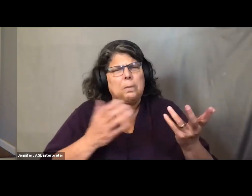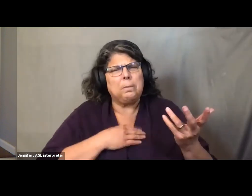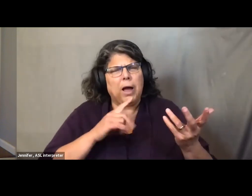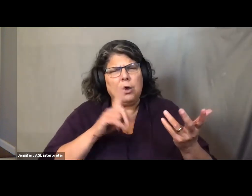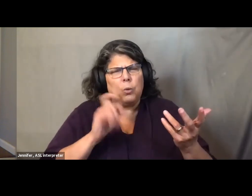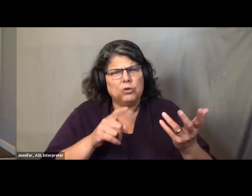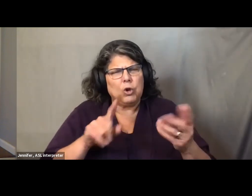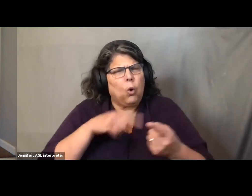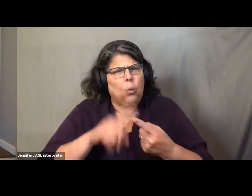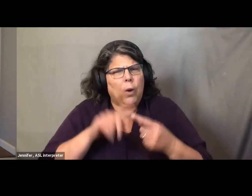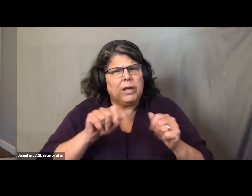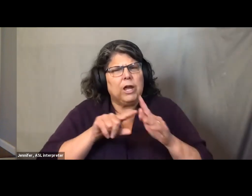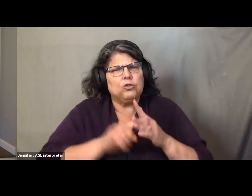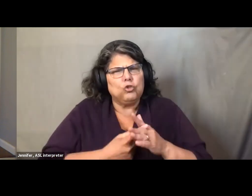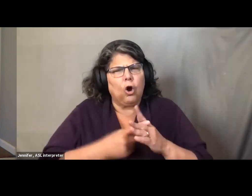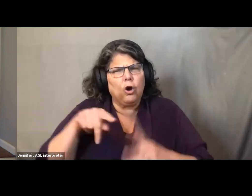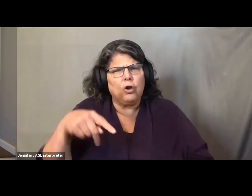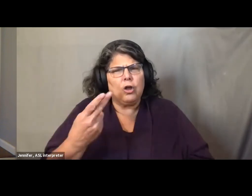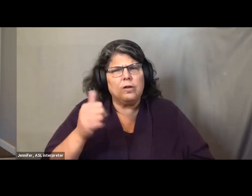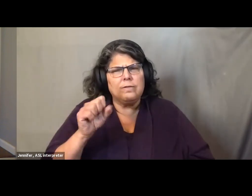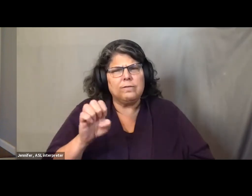that as soon as the